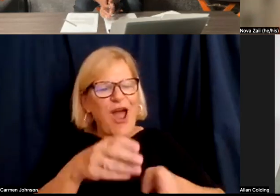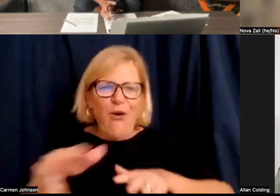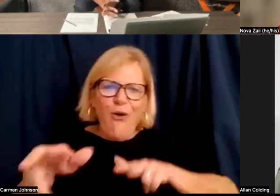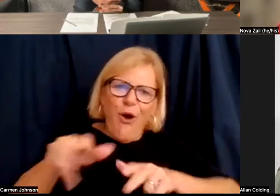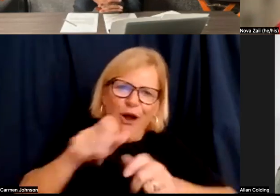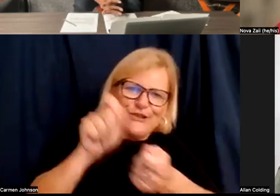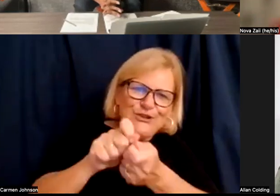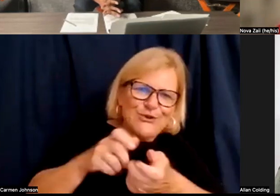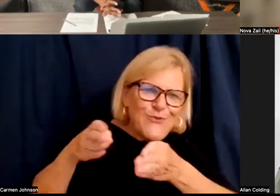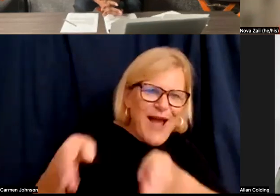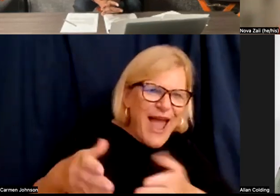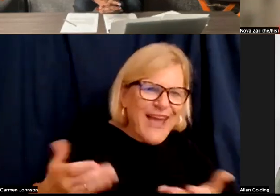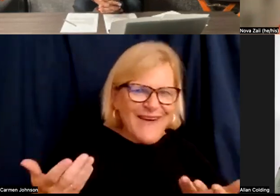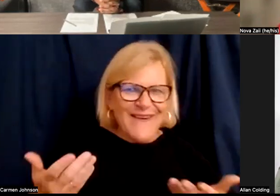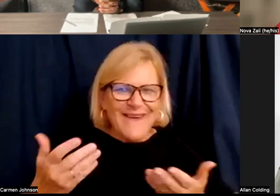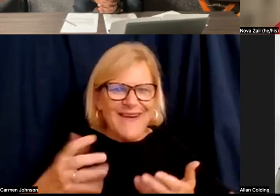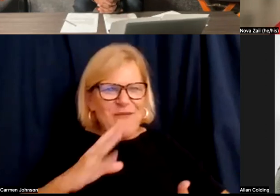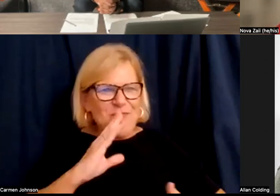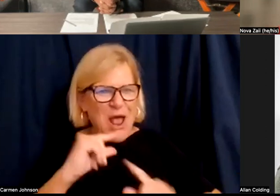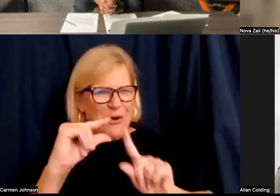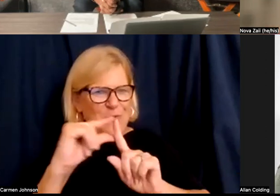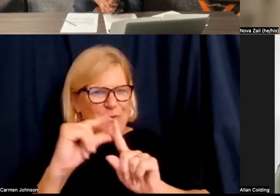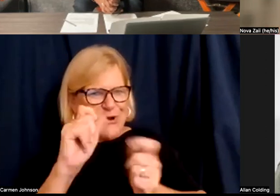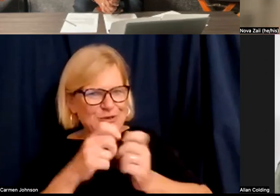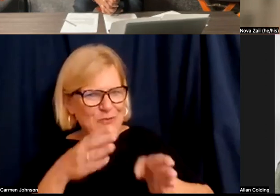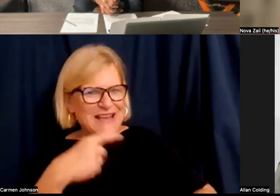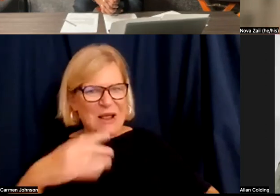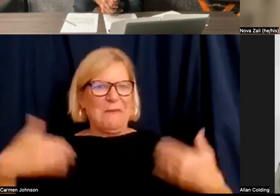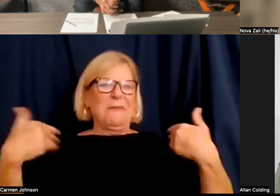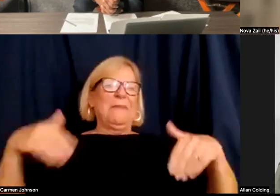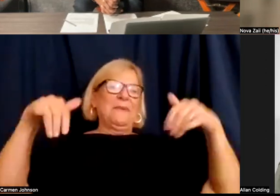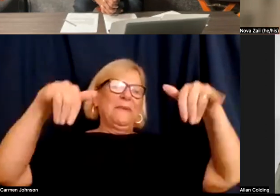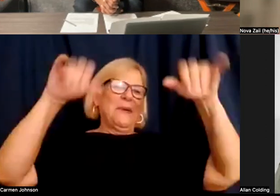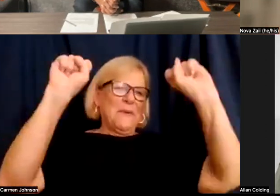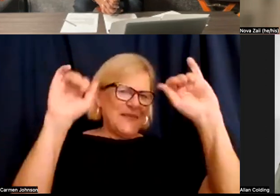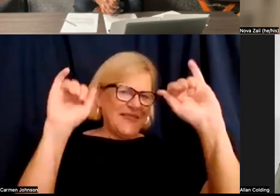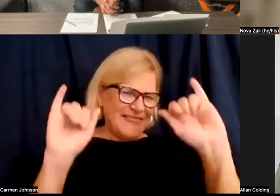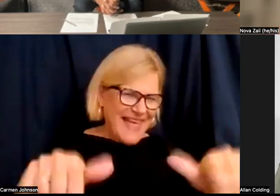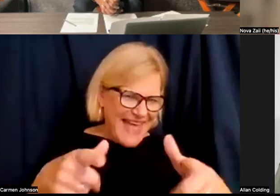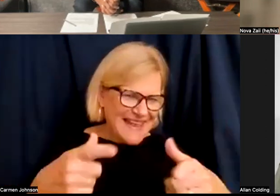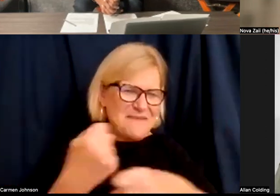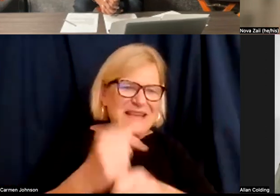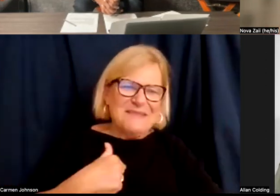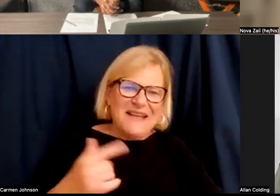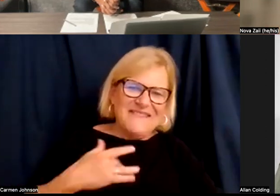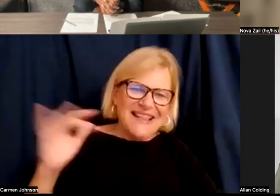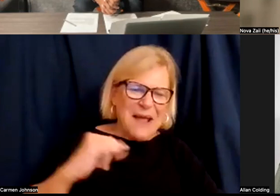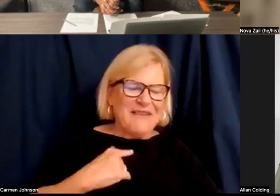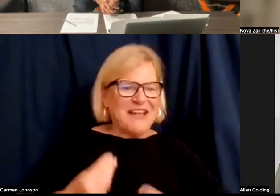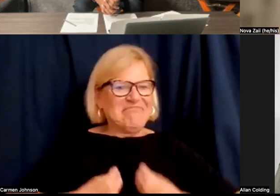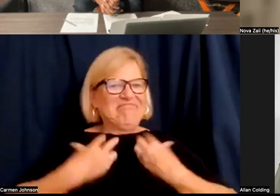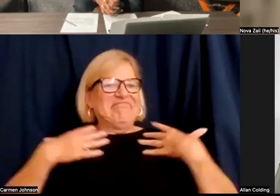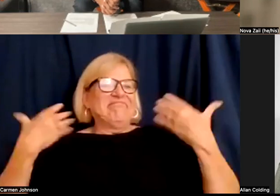a certain way or like pronouncing a word a certain way, and I'm like, yo, that's it. Like that just makes me feel like it lights me